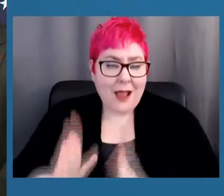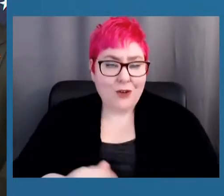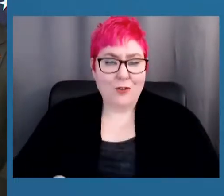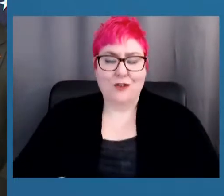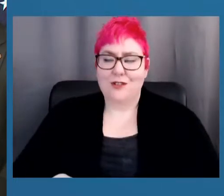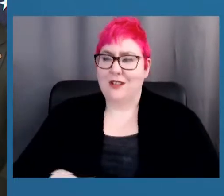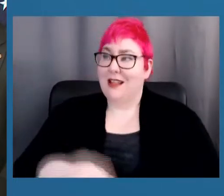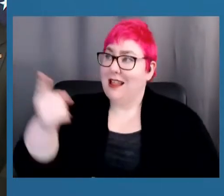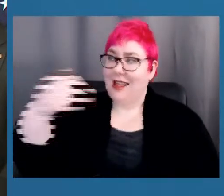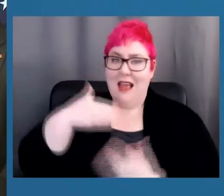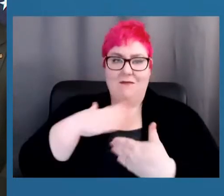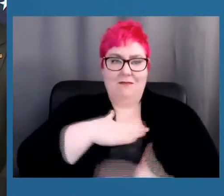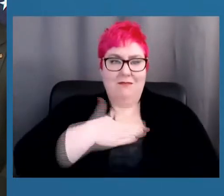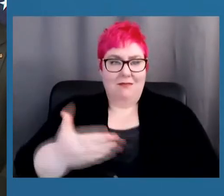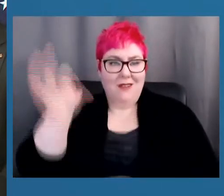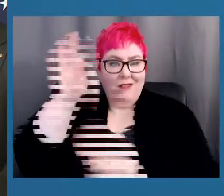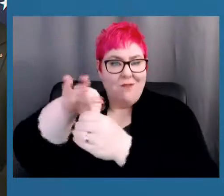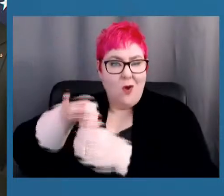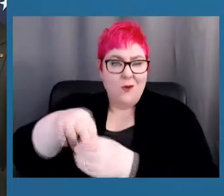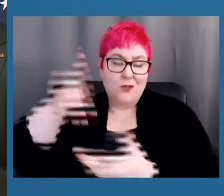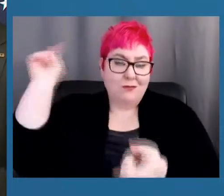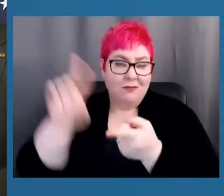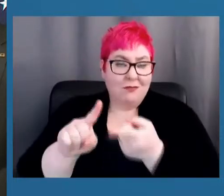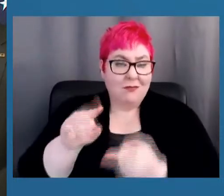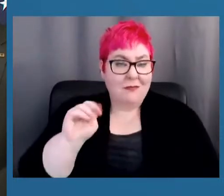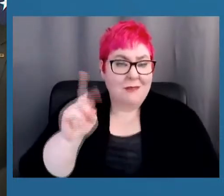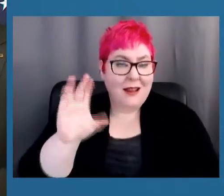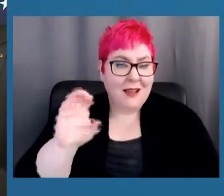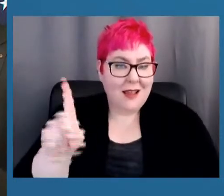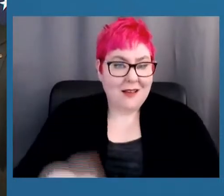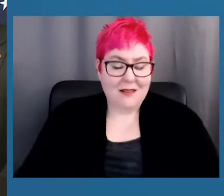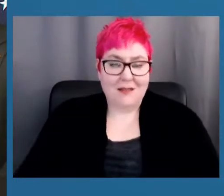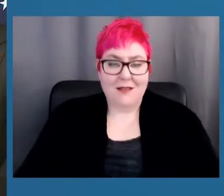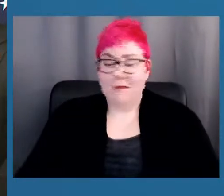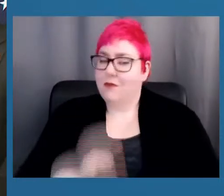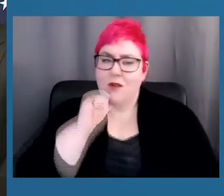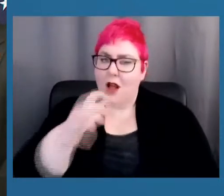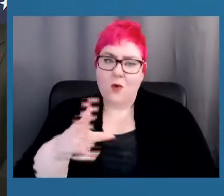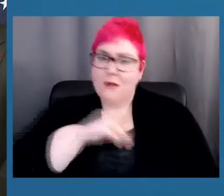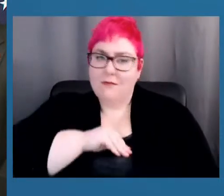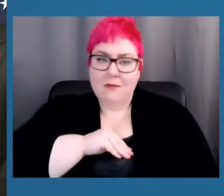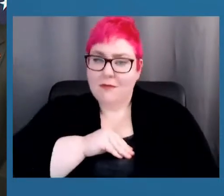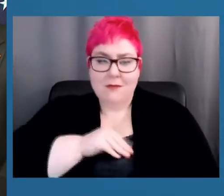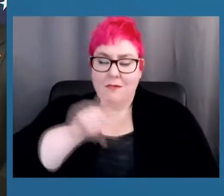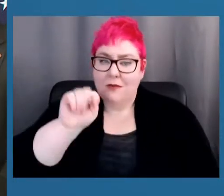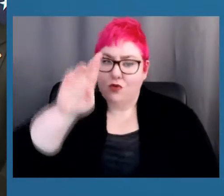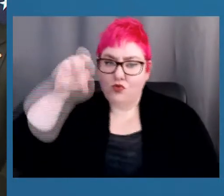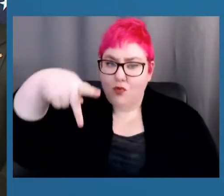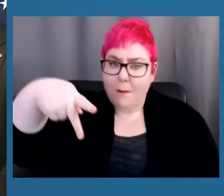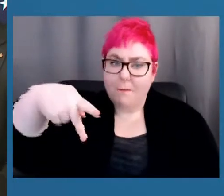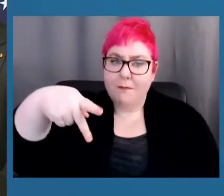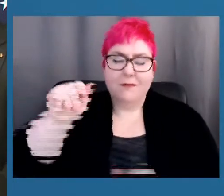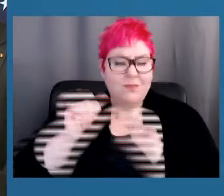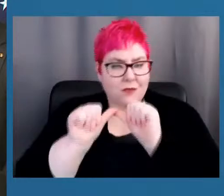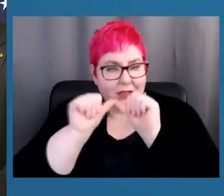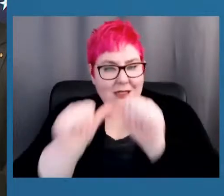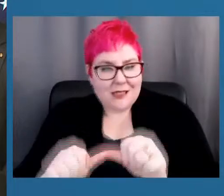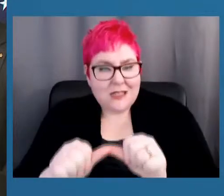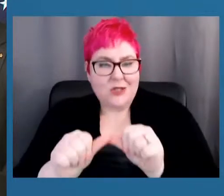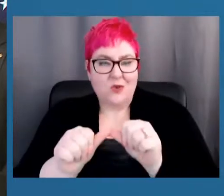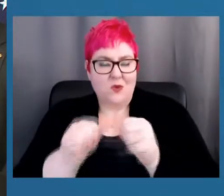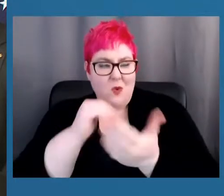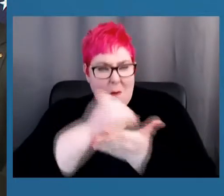Medicaid. We're not going to allow Donald Trump to continue to push a budget